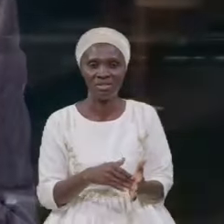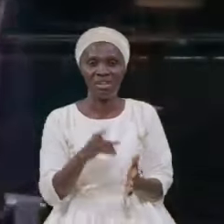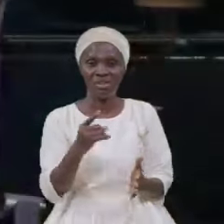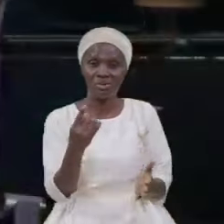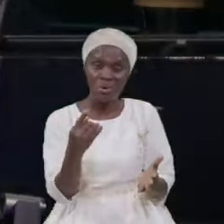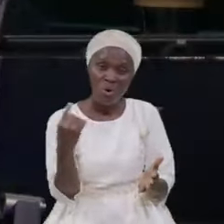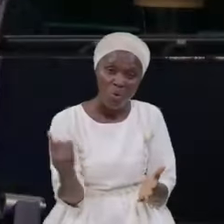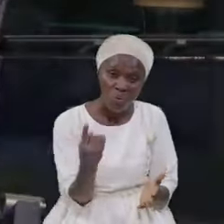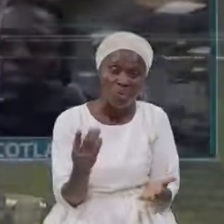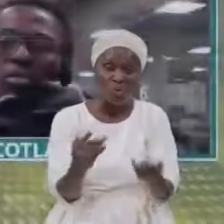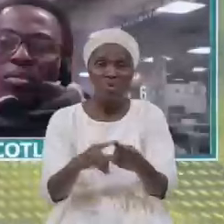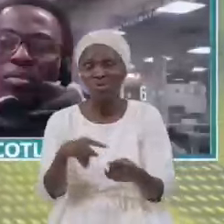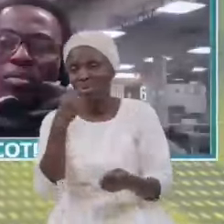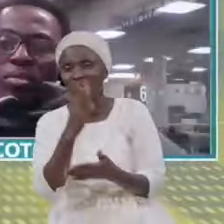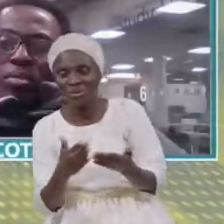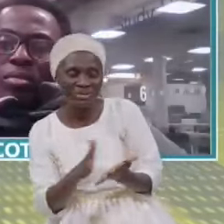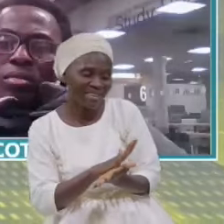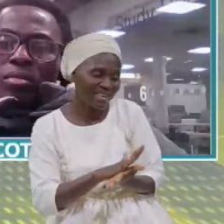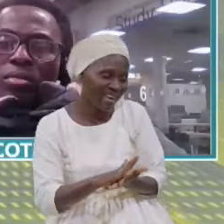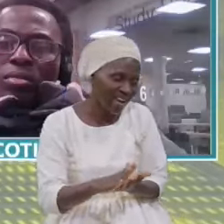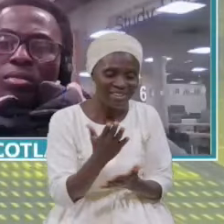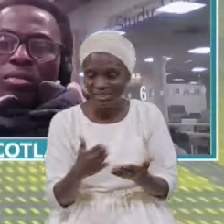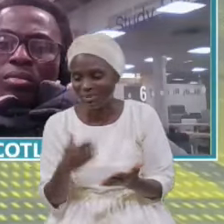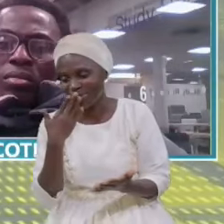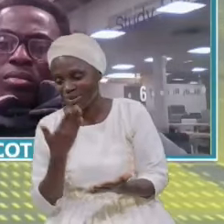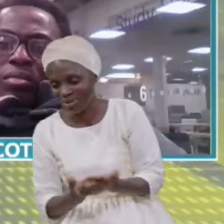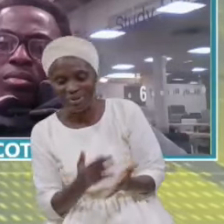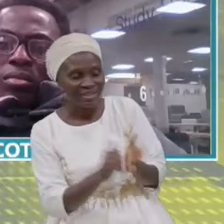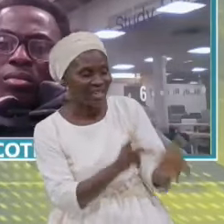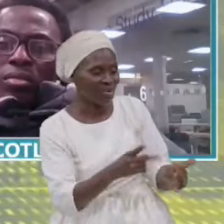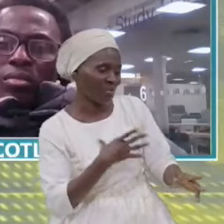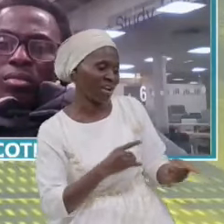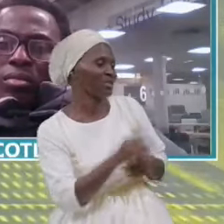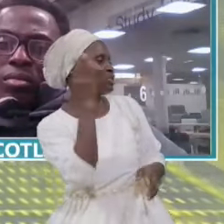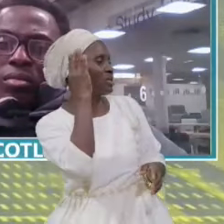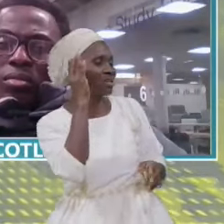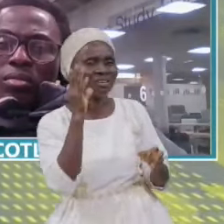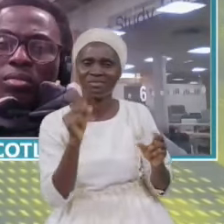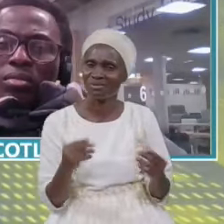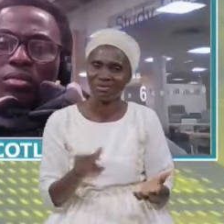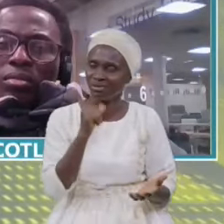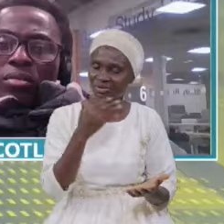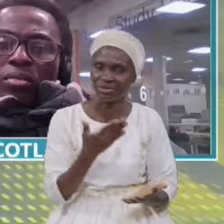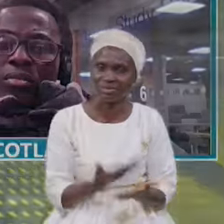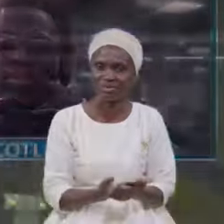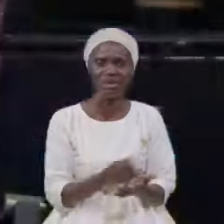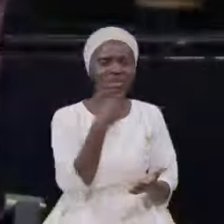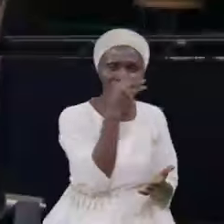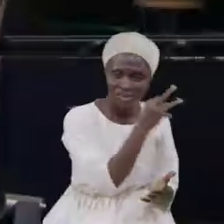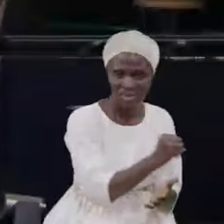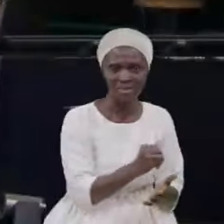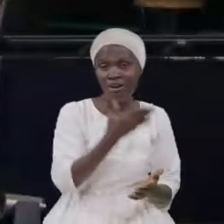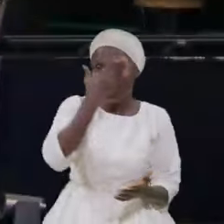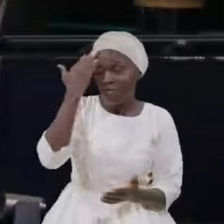unrepentant situation. Why don't you tell them, forget about the man that died, talk about the people who are still alive, and